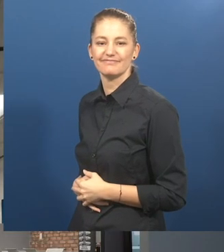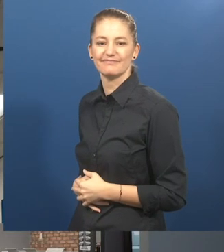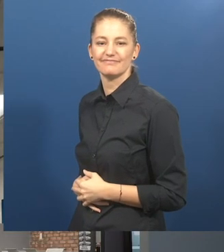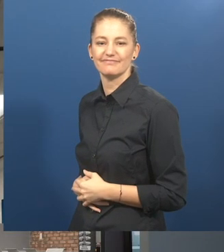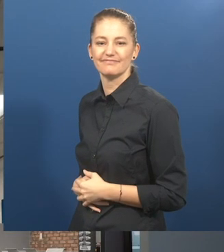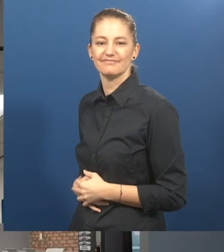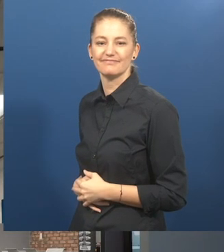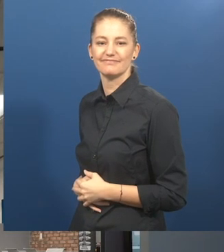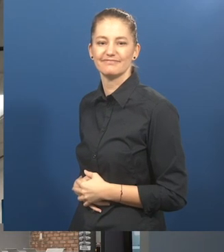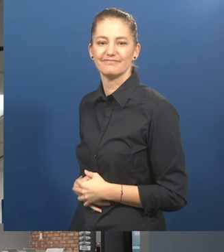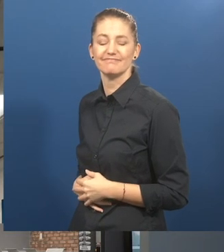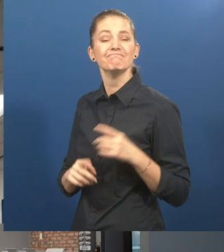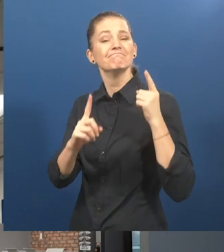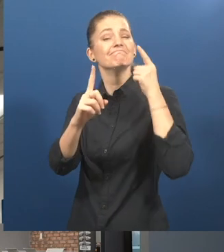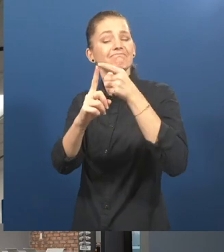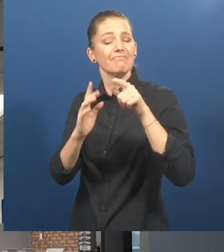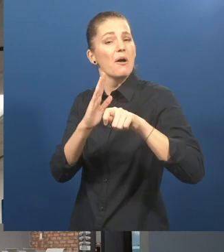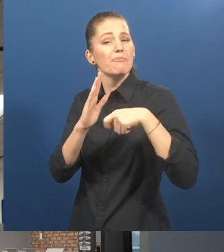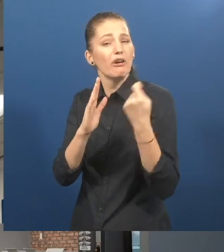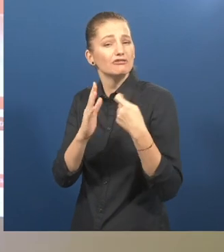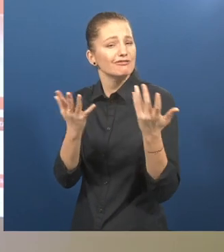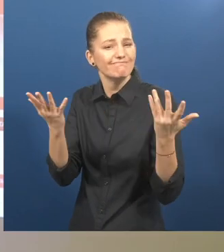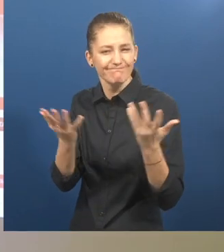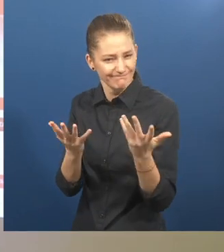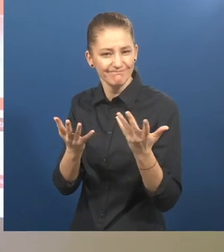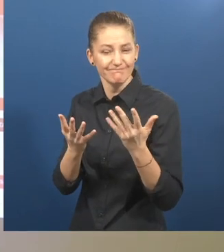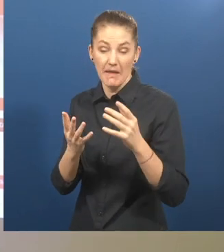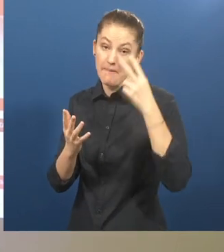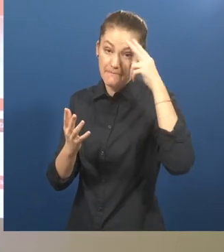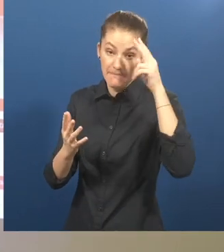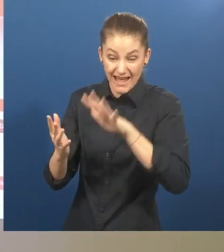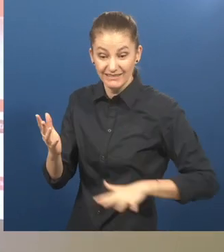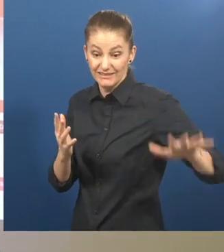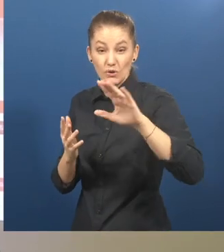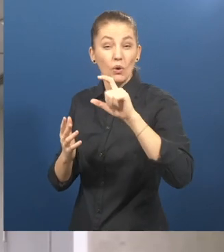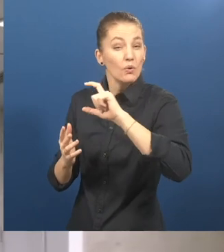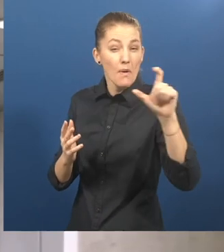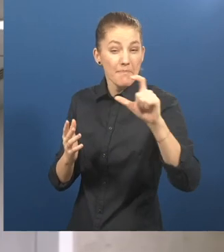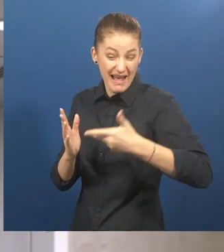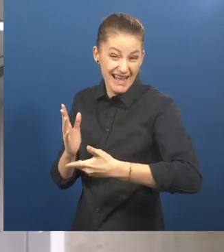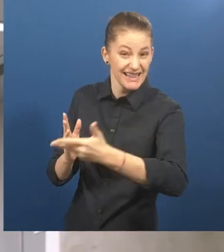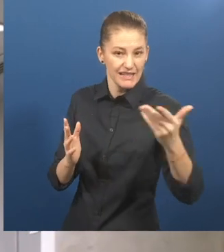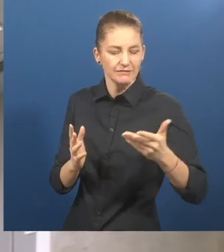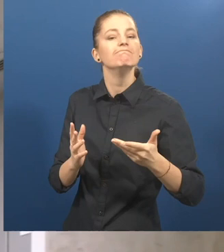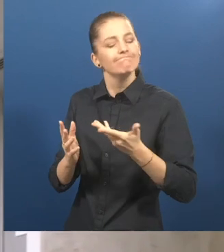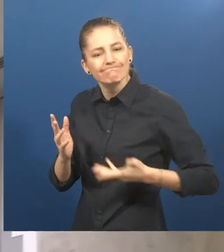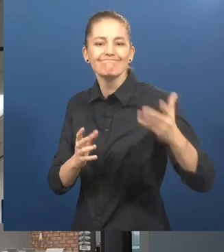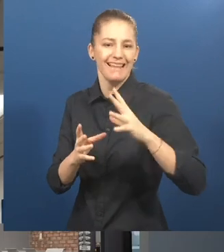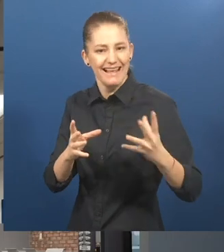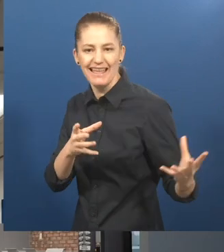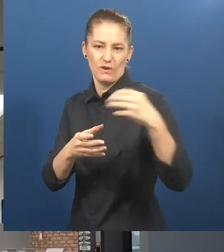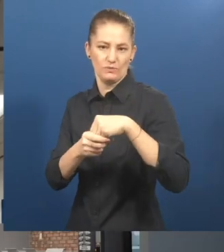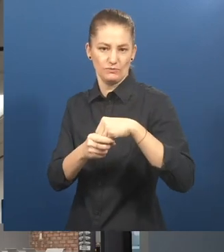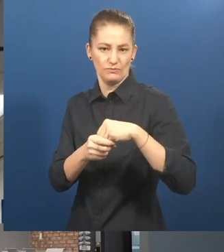The goal for Éntrale is for all companies in Mexico to become inclusive, so we have to do a lot with little. We seek to use